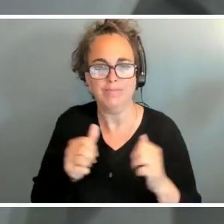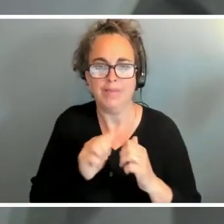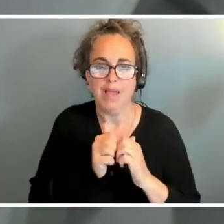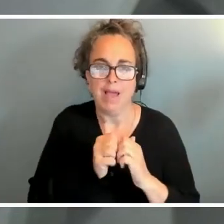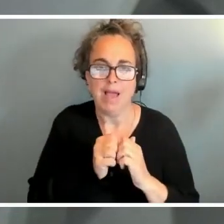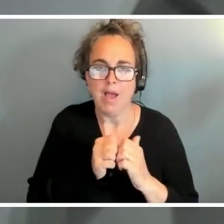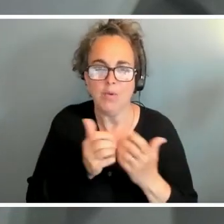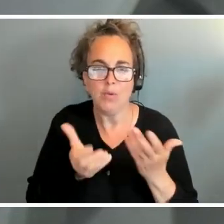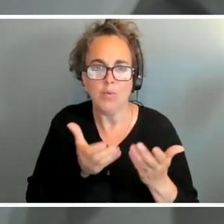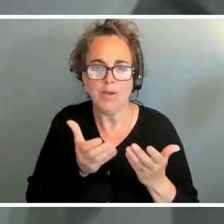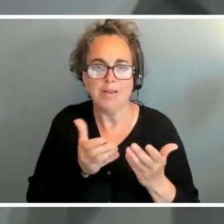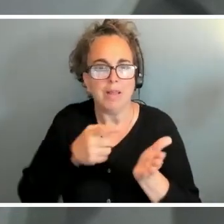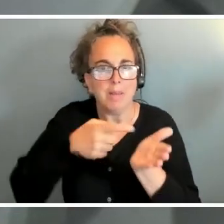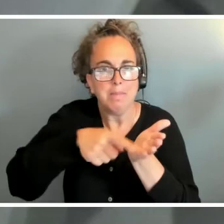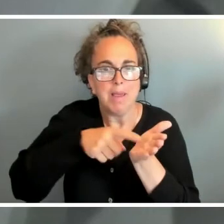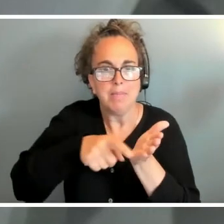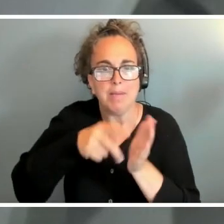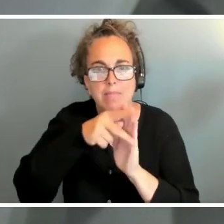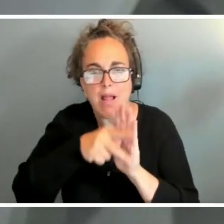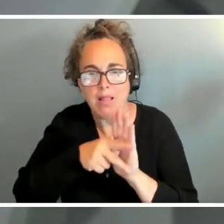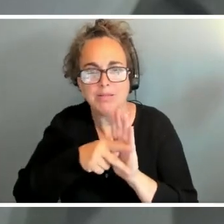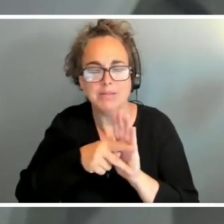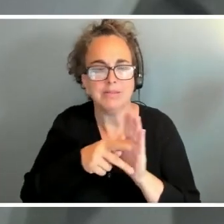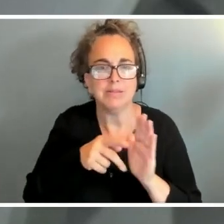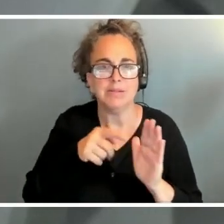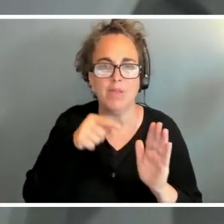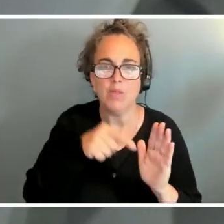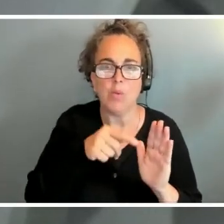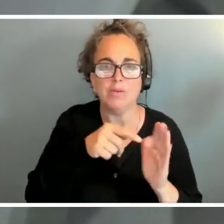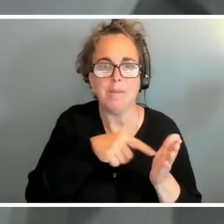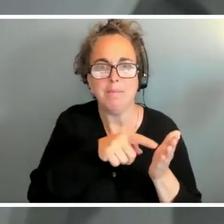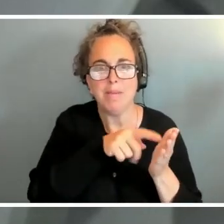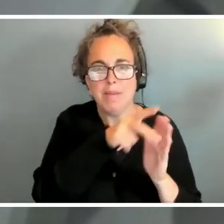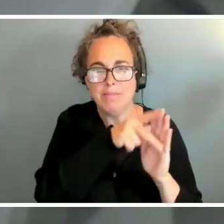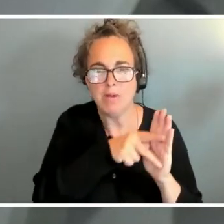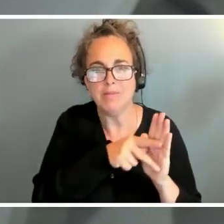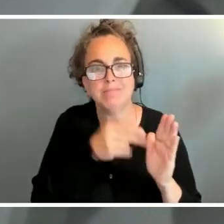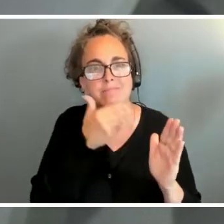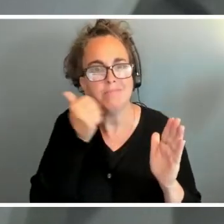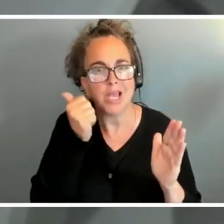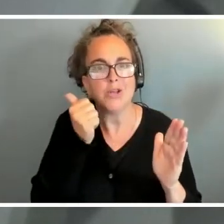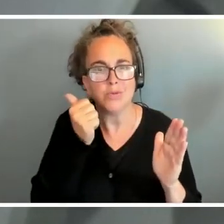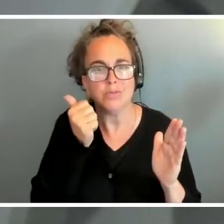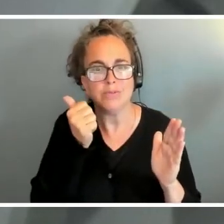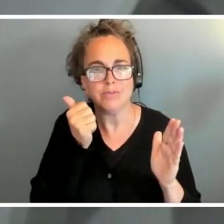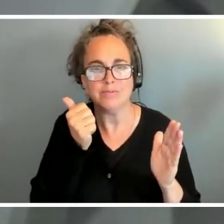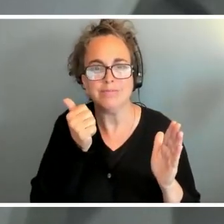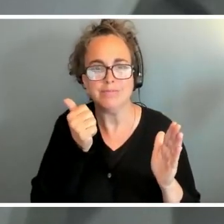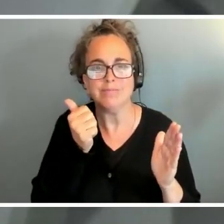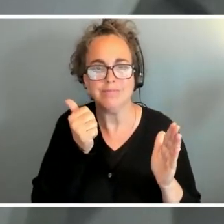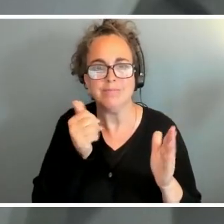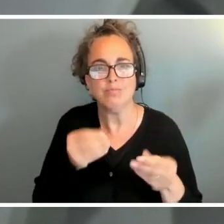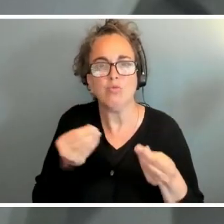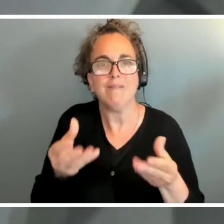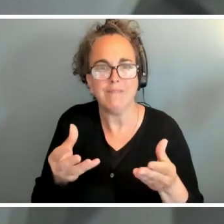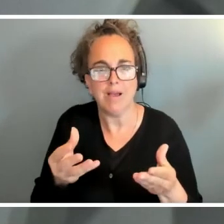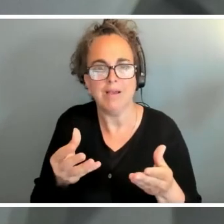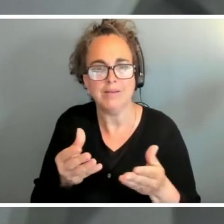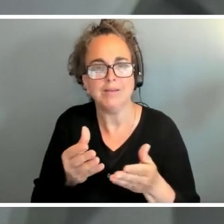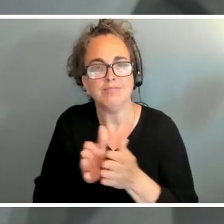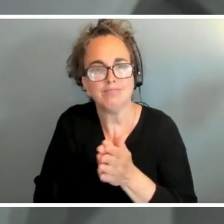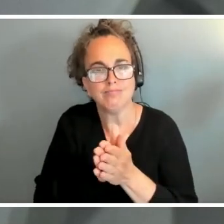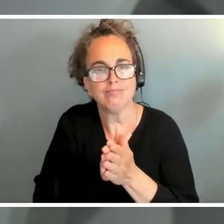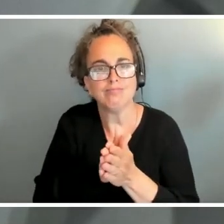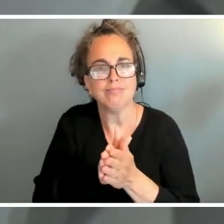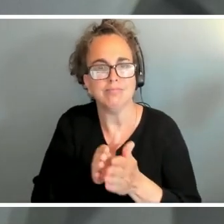payment policies are better aligned to ensure that they incentivize primary